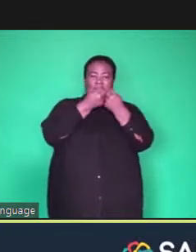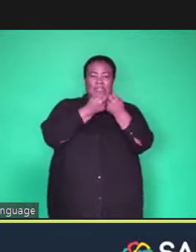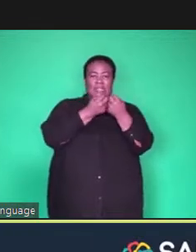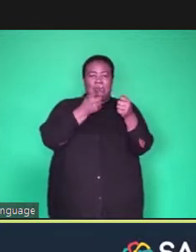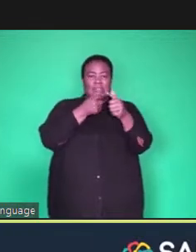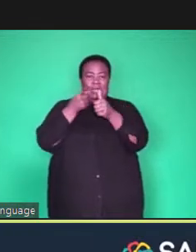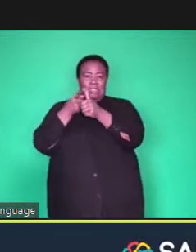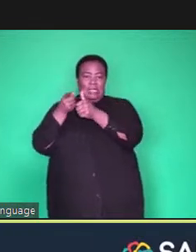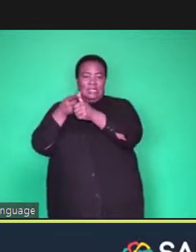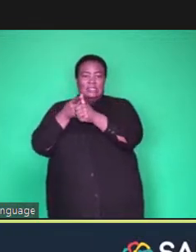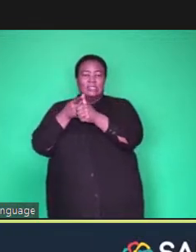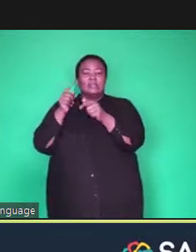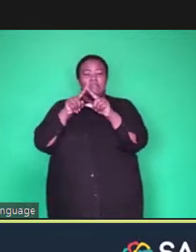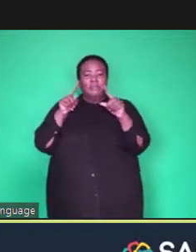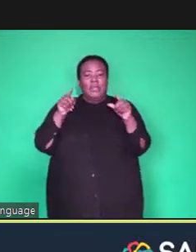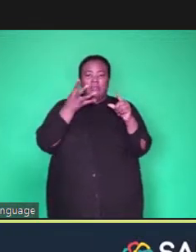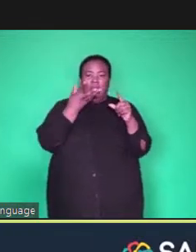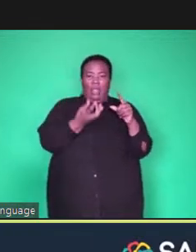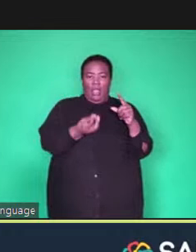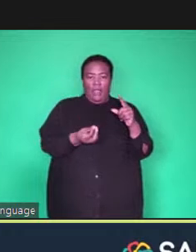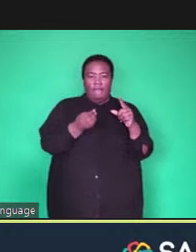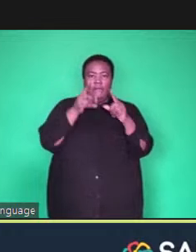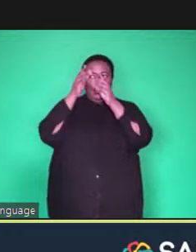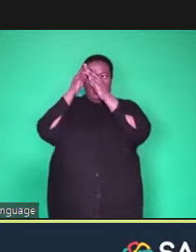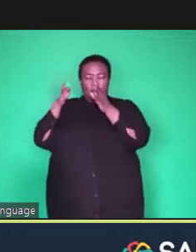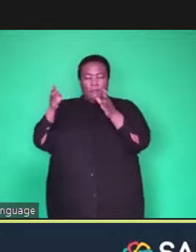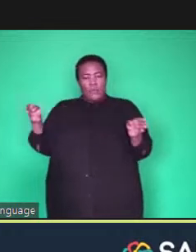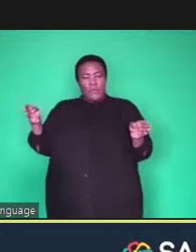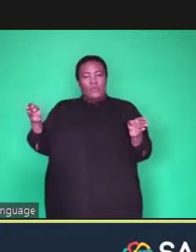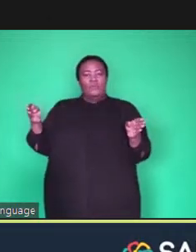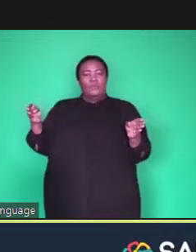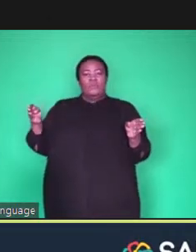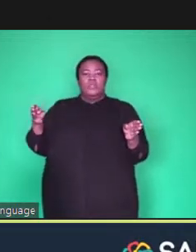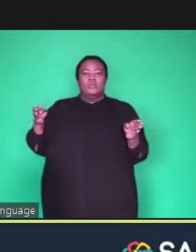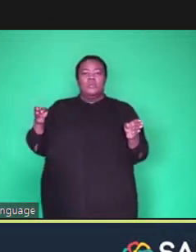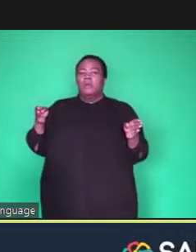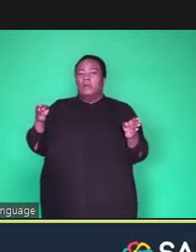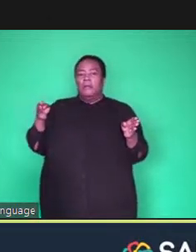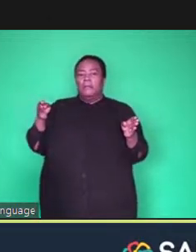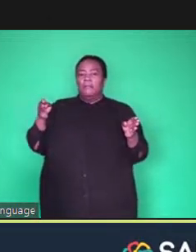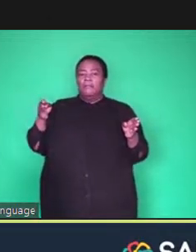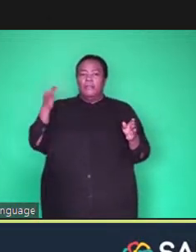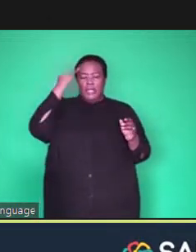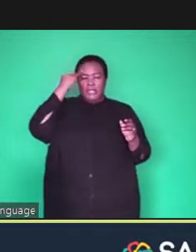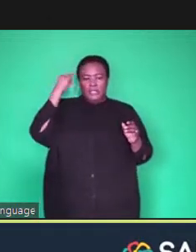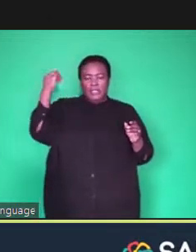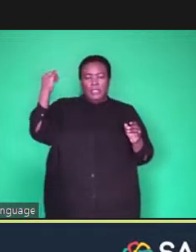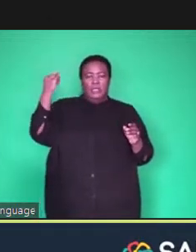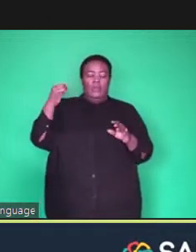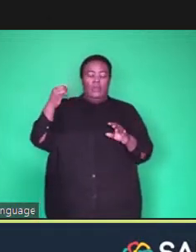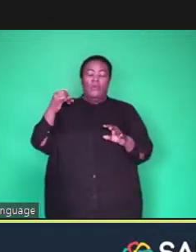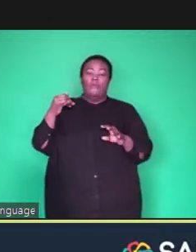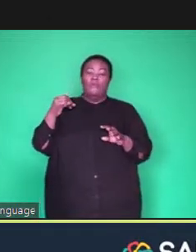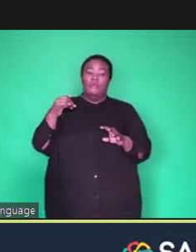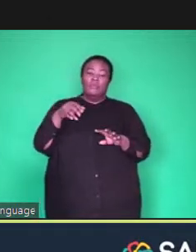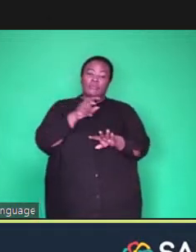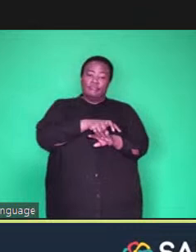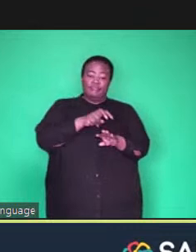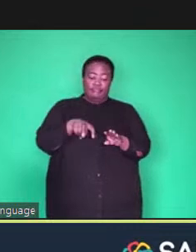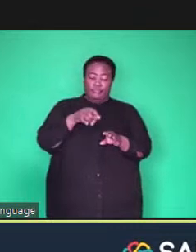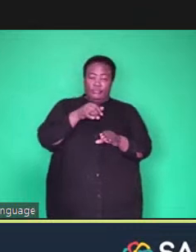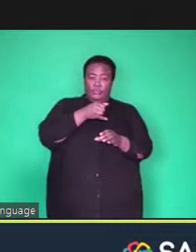has a broad brushstroke when it comes to migration. I'll show you what those broad brushstrokes look like.